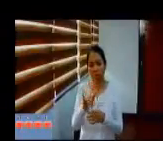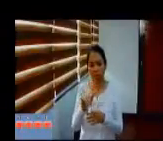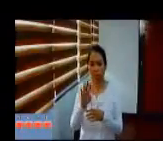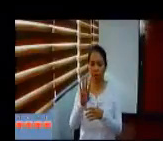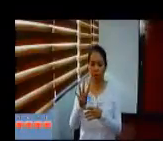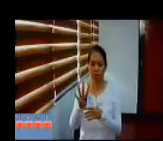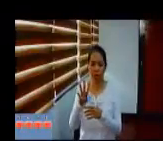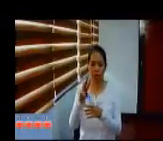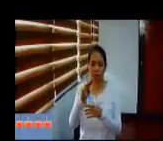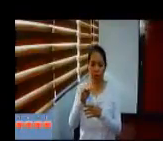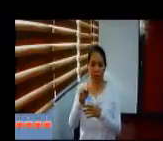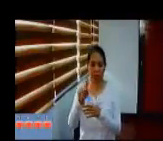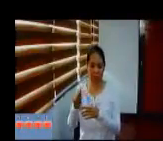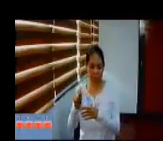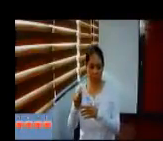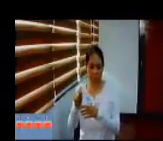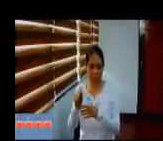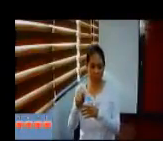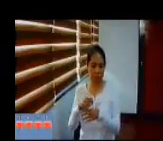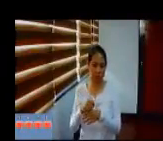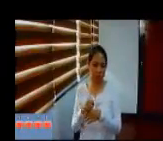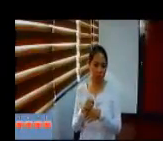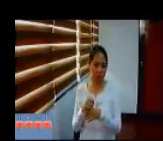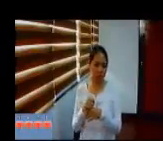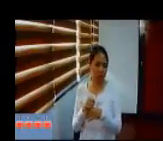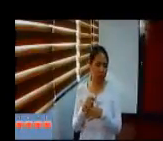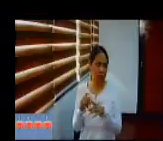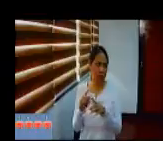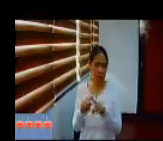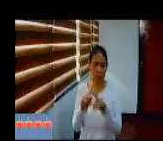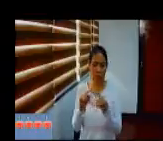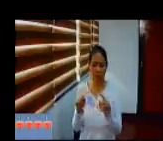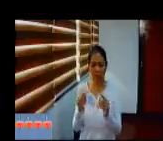be up to about 1.5 or 2 metric tons.